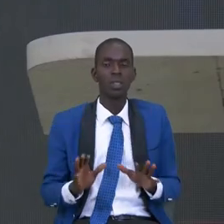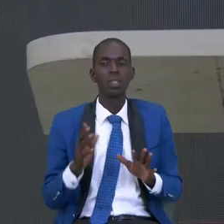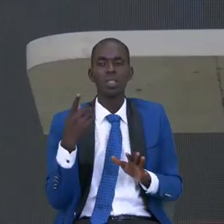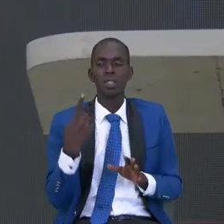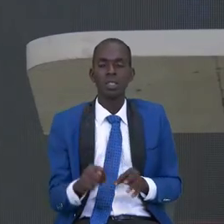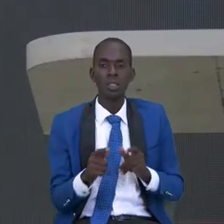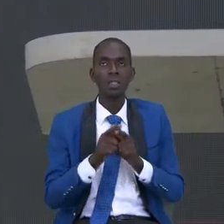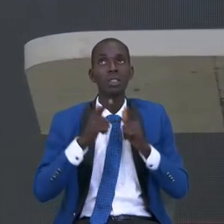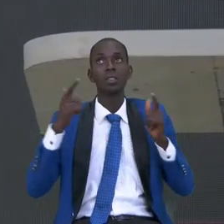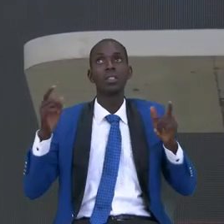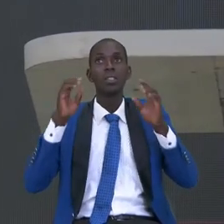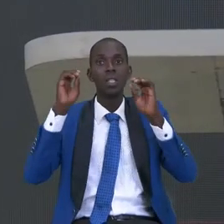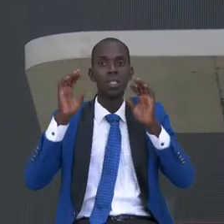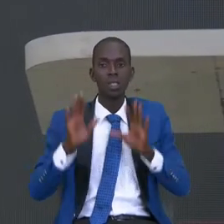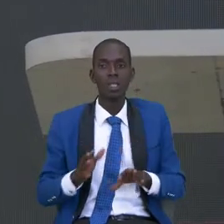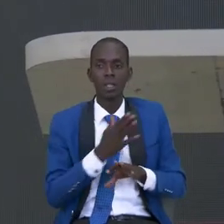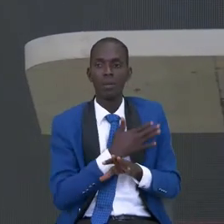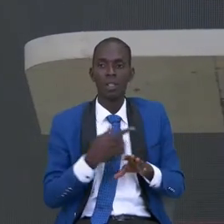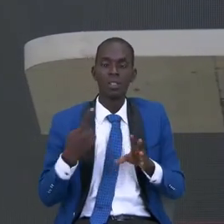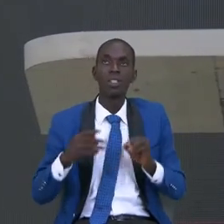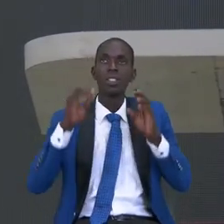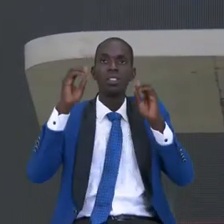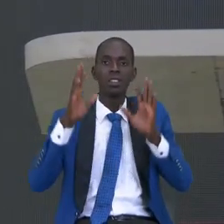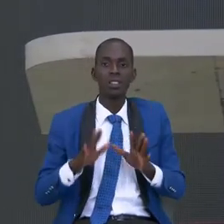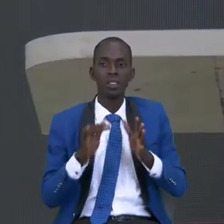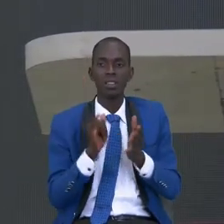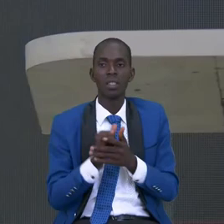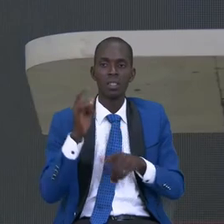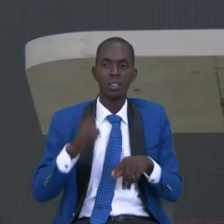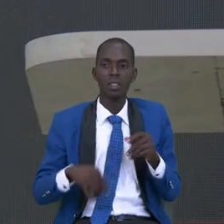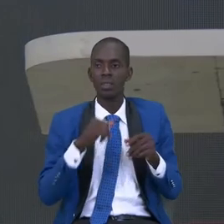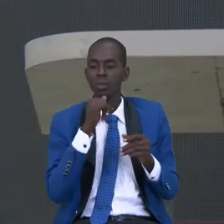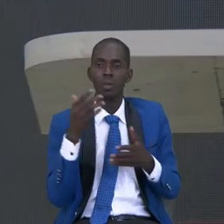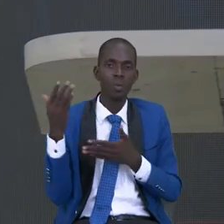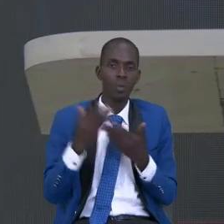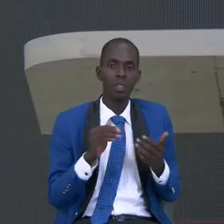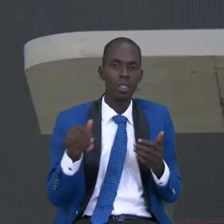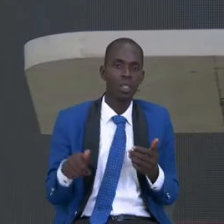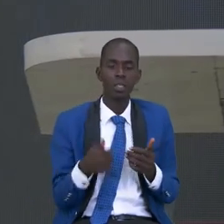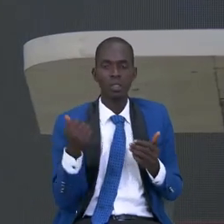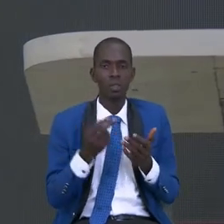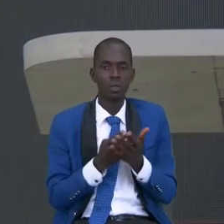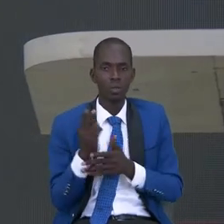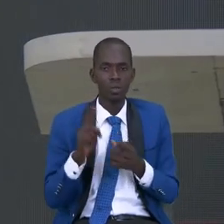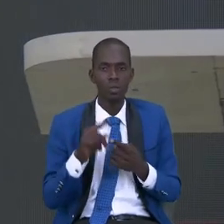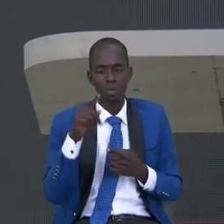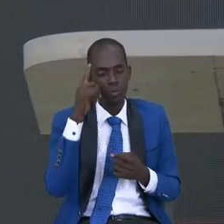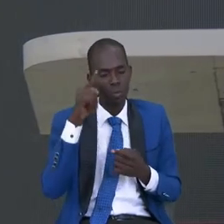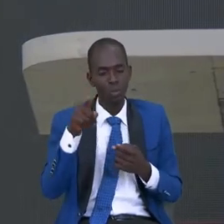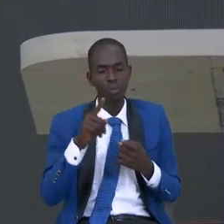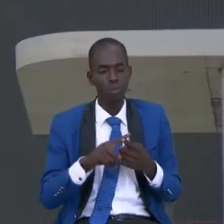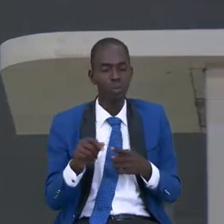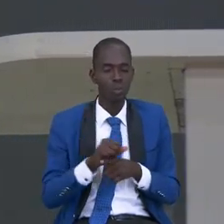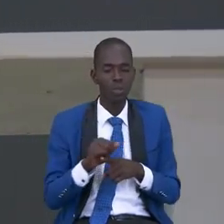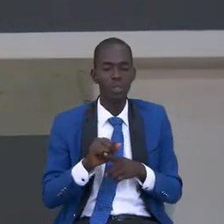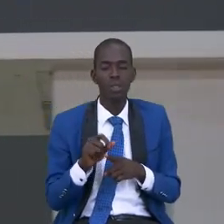supernatural teacher, and the teacher that cannot bring any truth to you which you cannot practice, you know